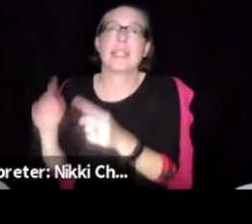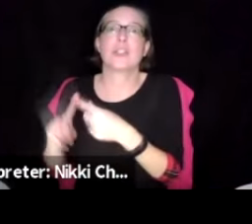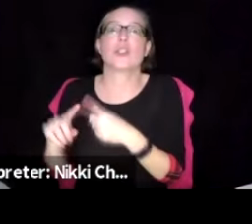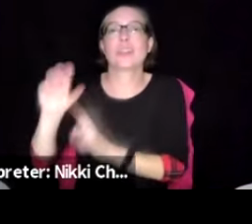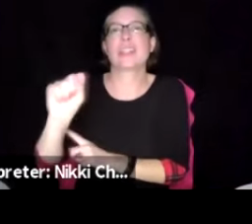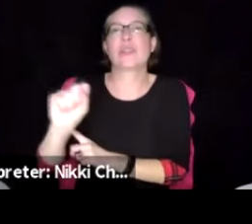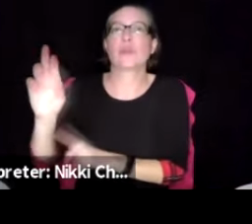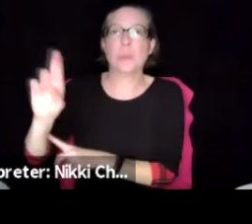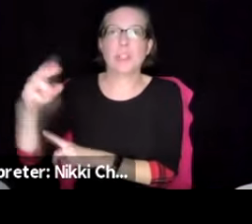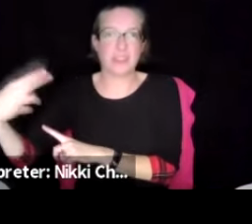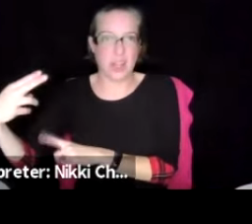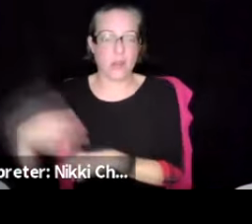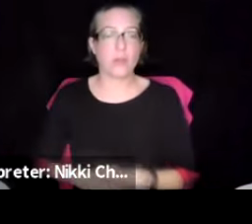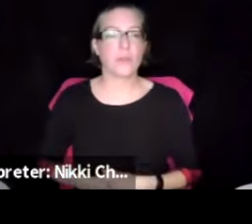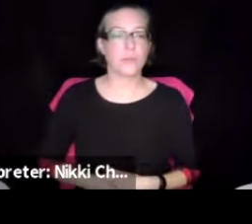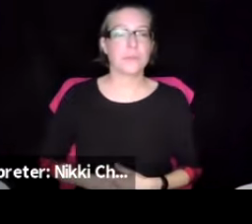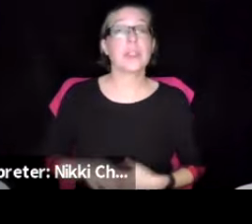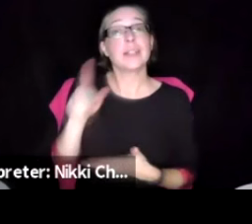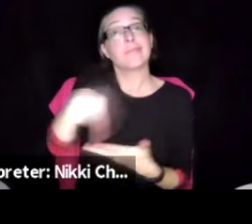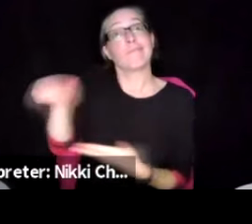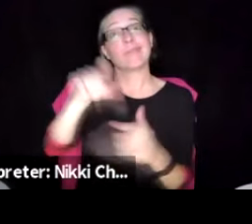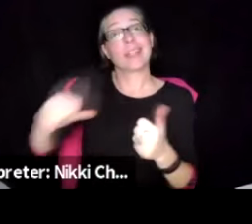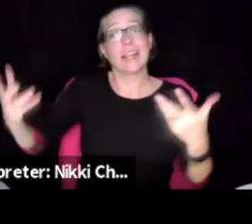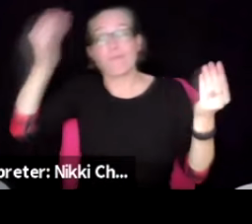mutually beneficial in learning from each other.